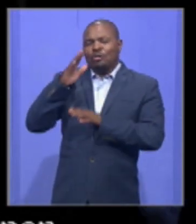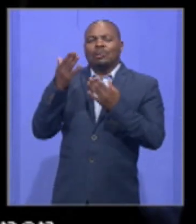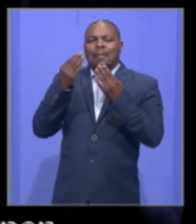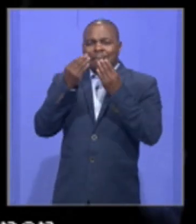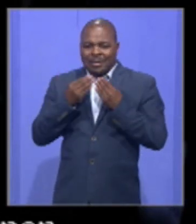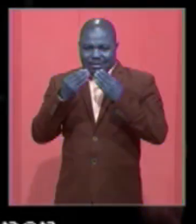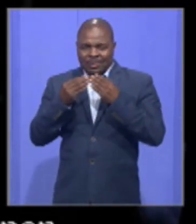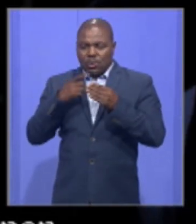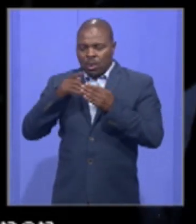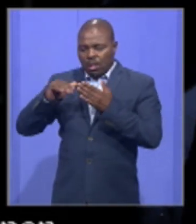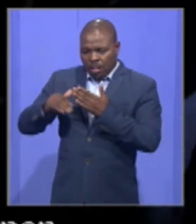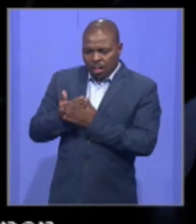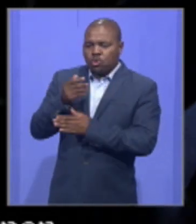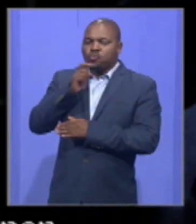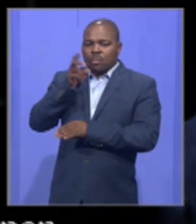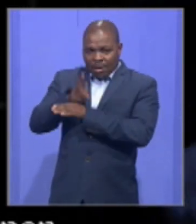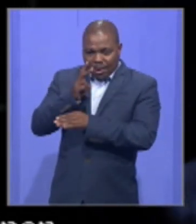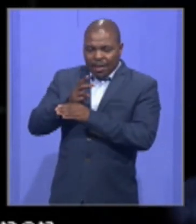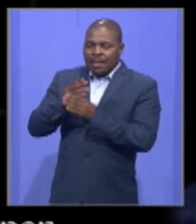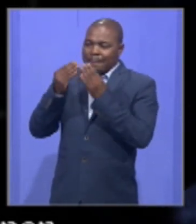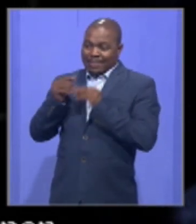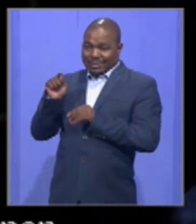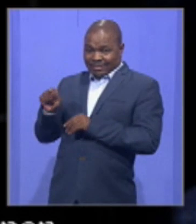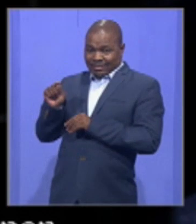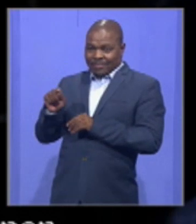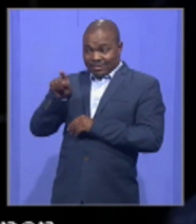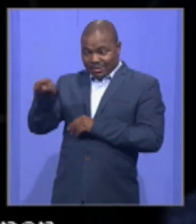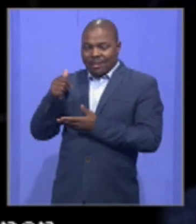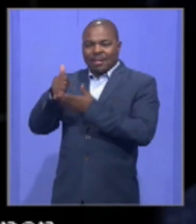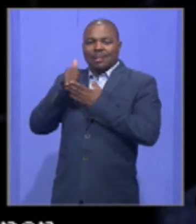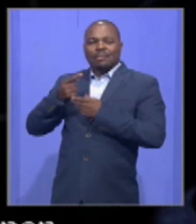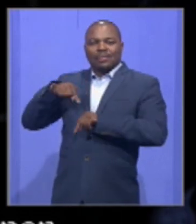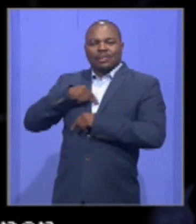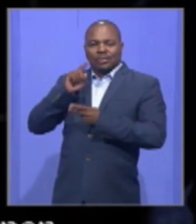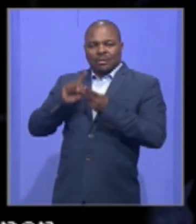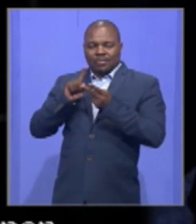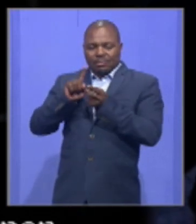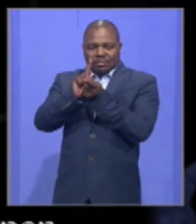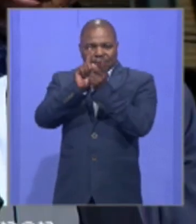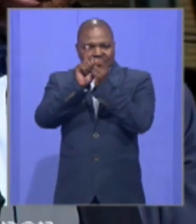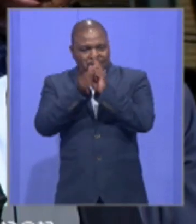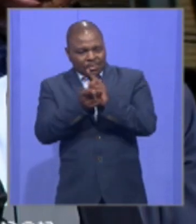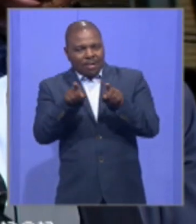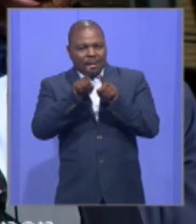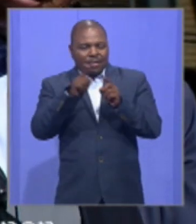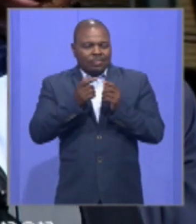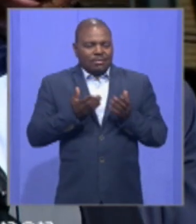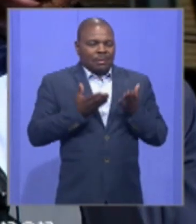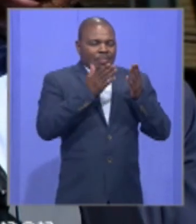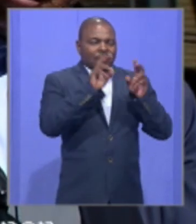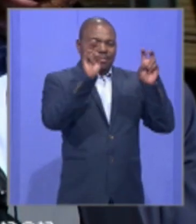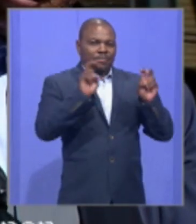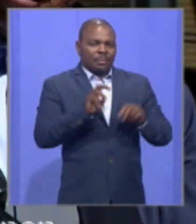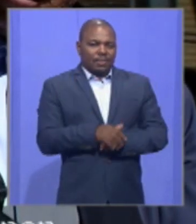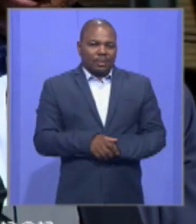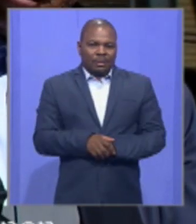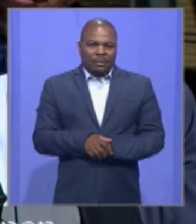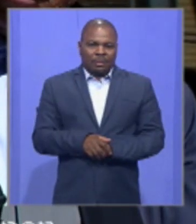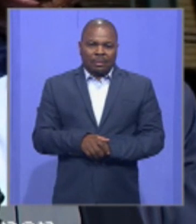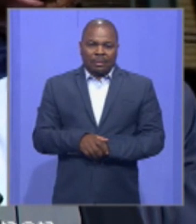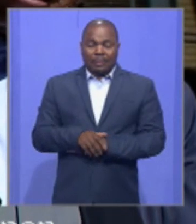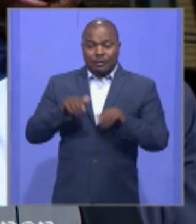be recycling our plastics shortly, which will enable us to convert that into green energy supply. The feedback that we've received